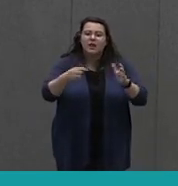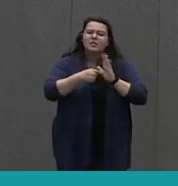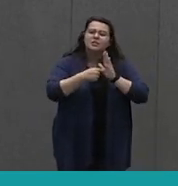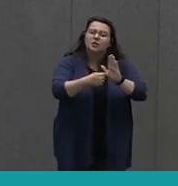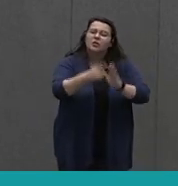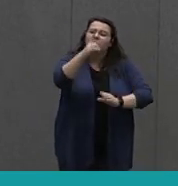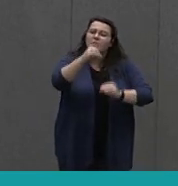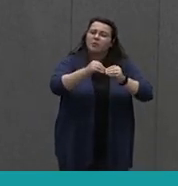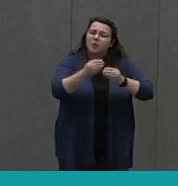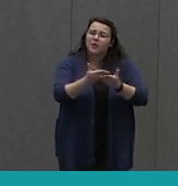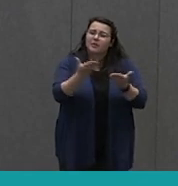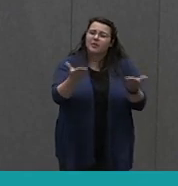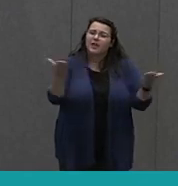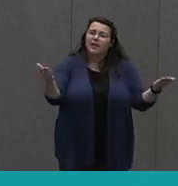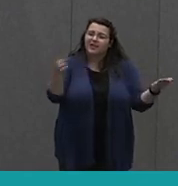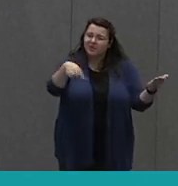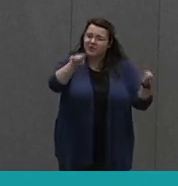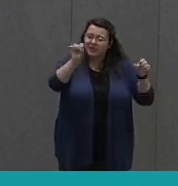wide,